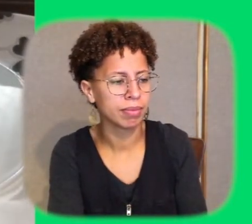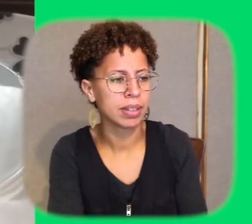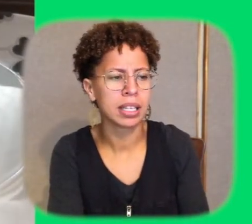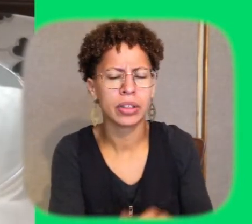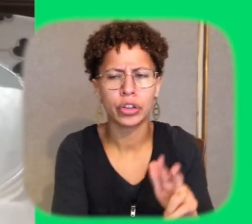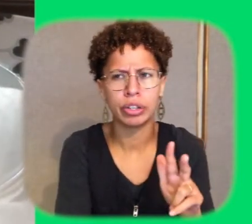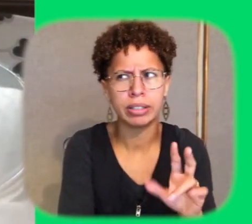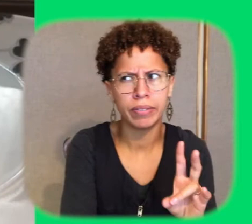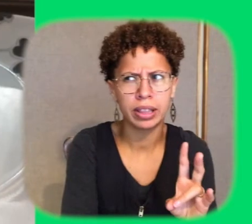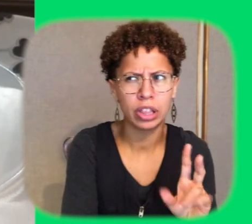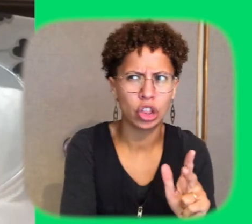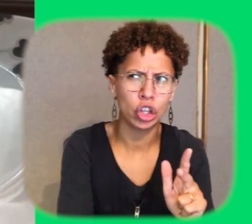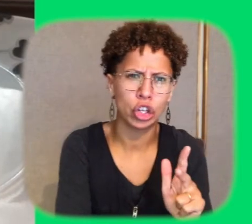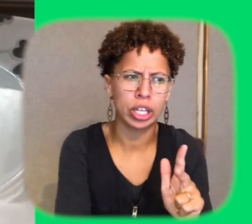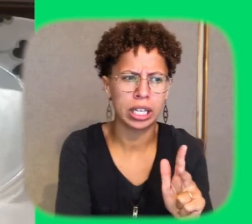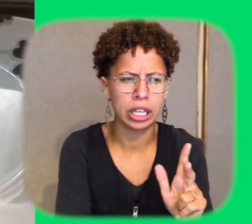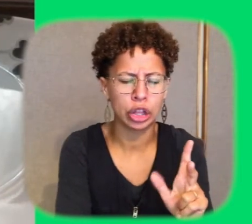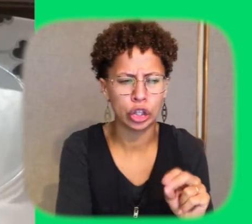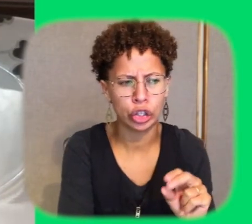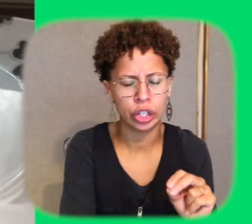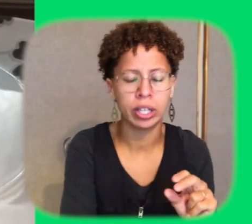30. And our last one?